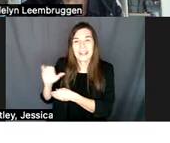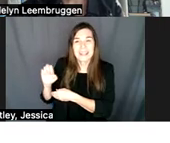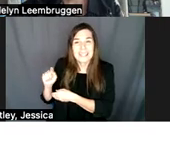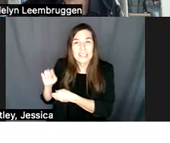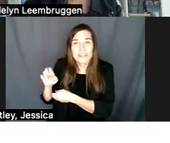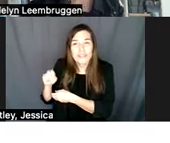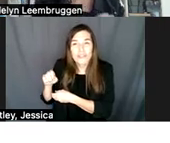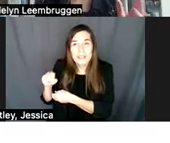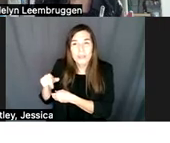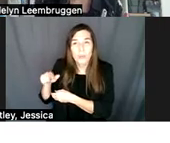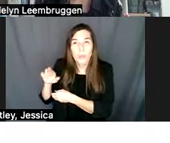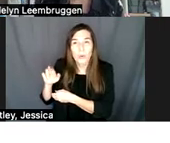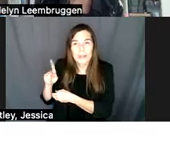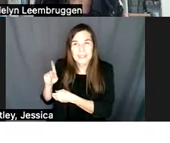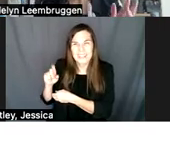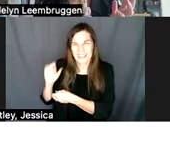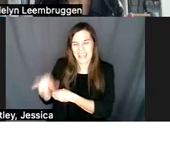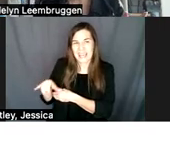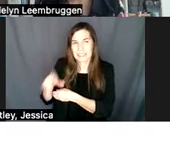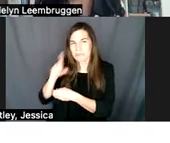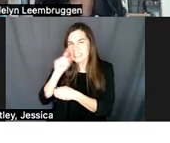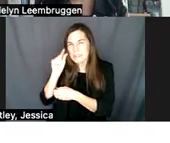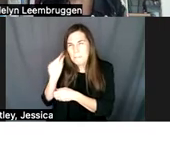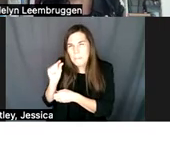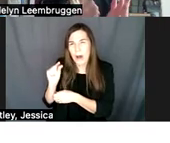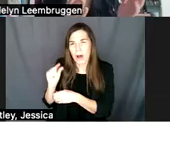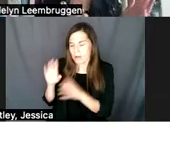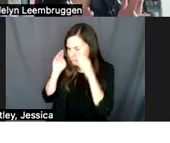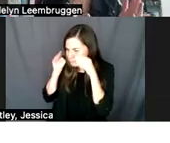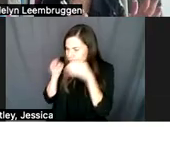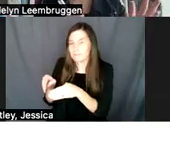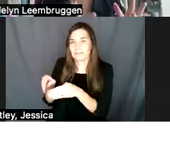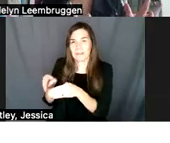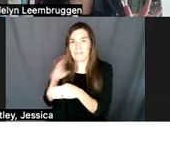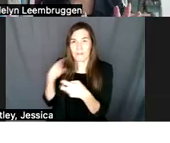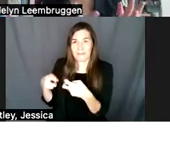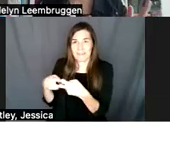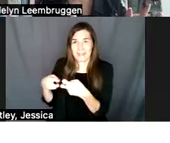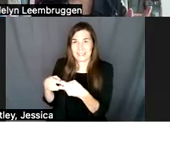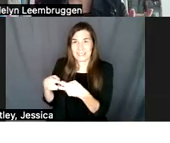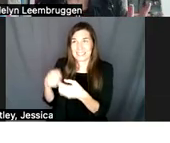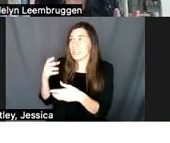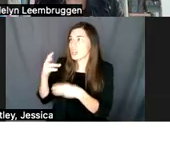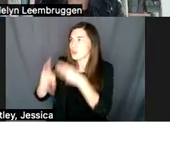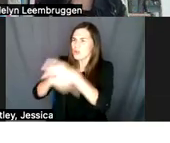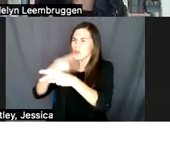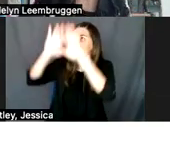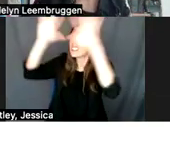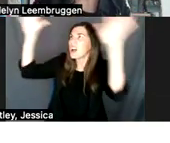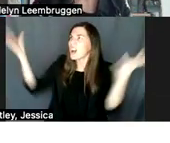this is a very, very small scale for physics to happen on. This is the smallest stuff that we know about in the entire universe.